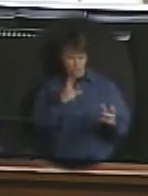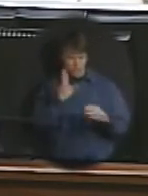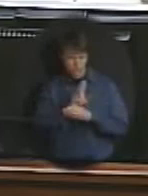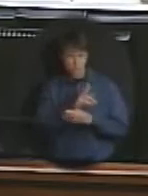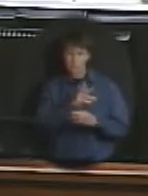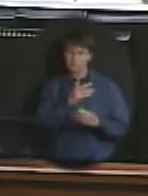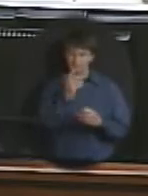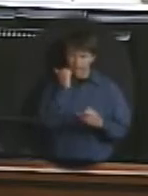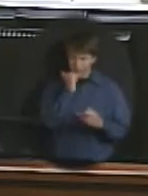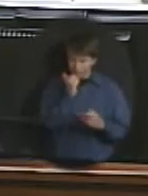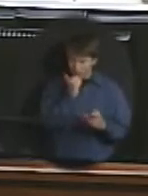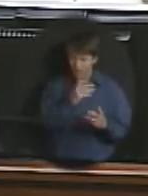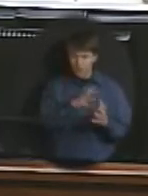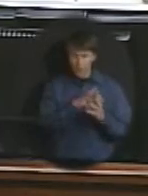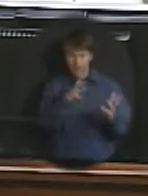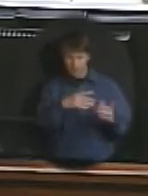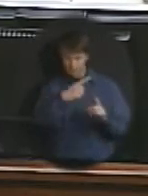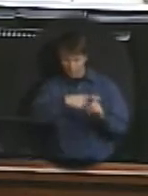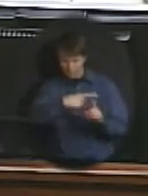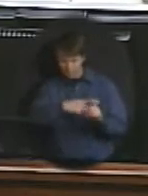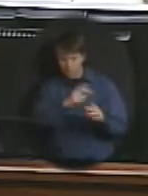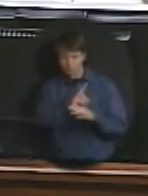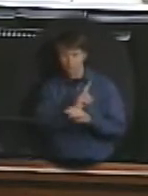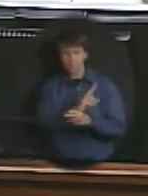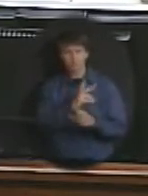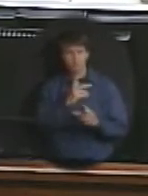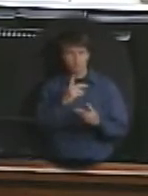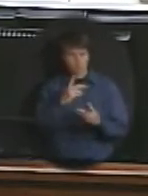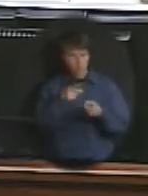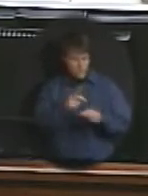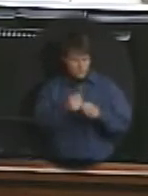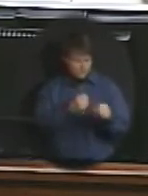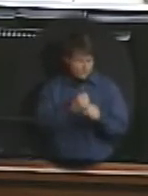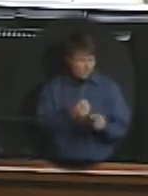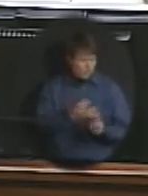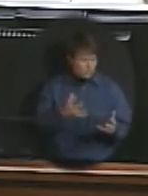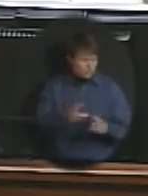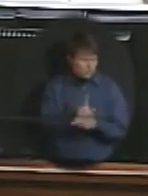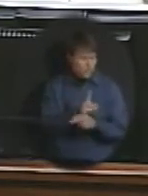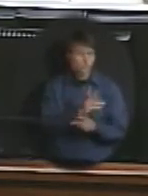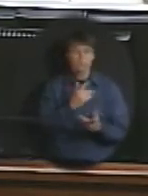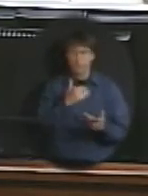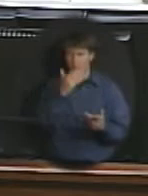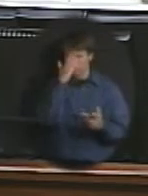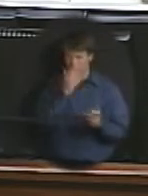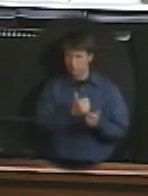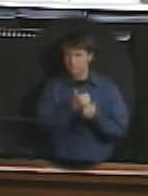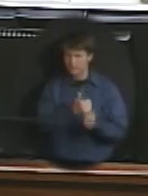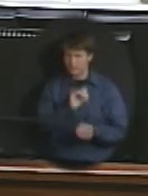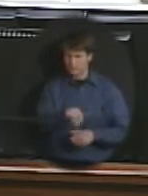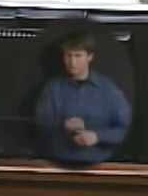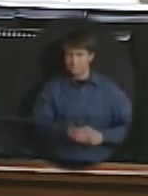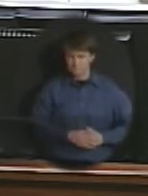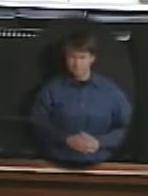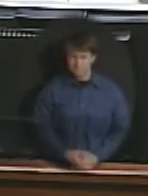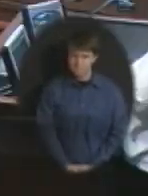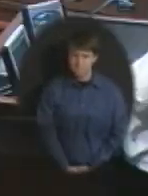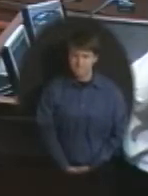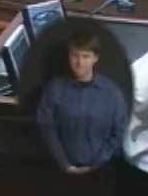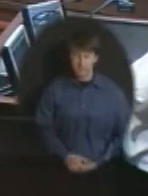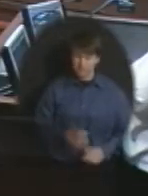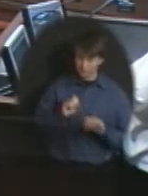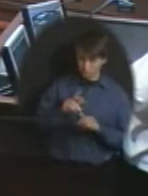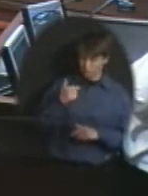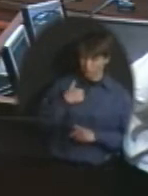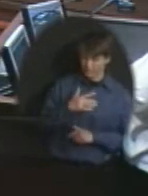daily basis, but monthly and throughout the year. So we keep track of all of that, and we know what's going on with all of the software. Right. So we can